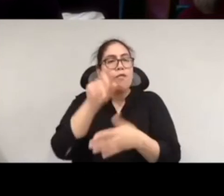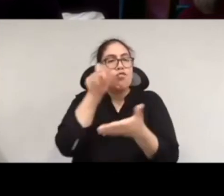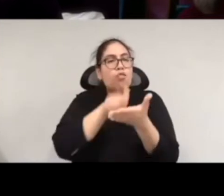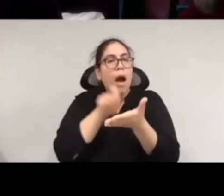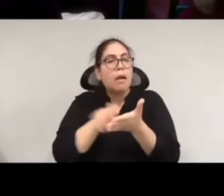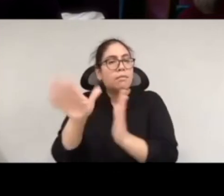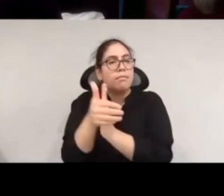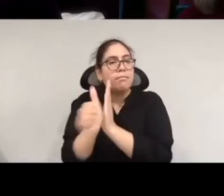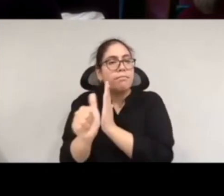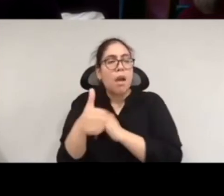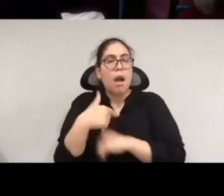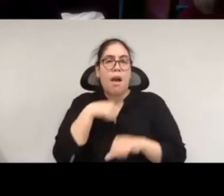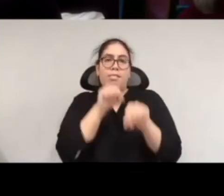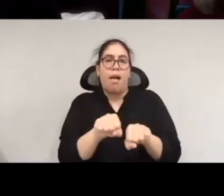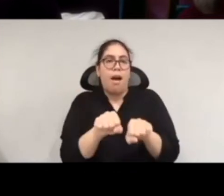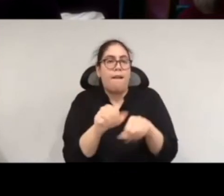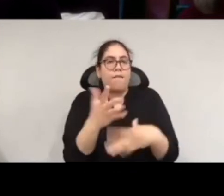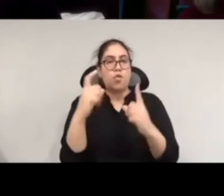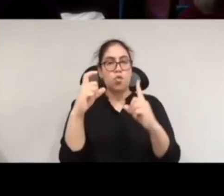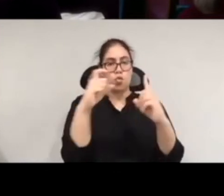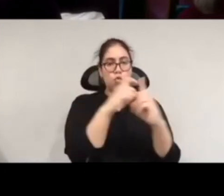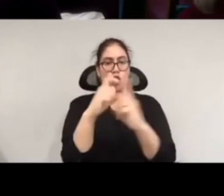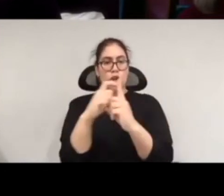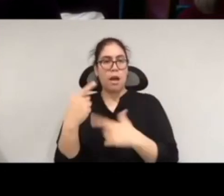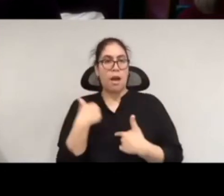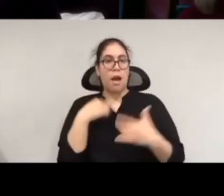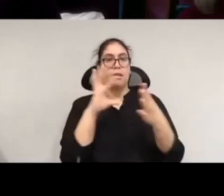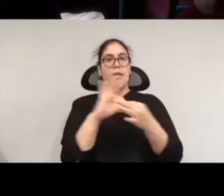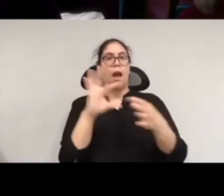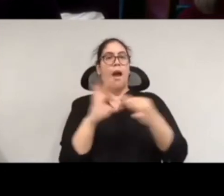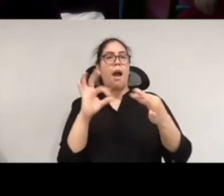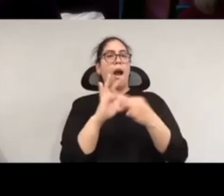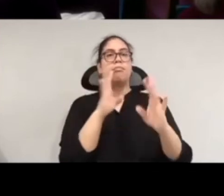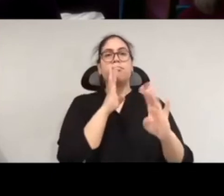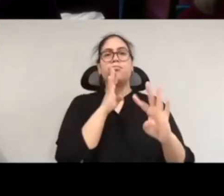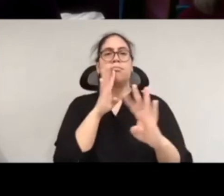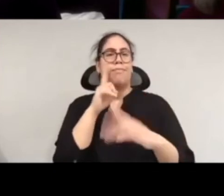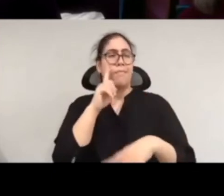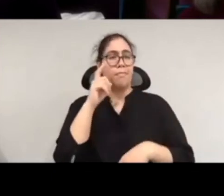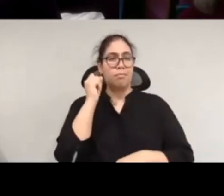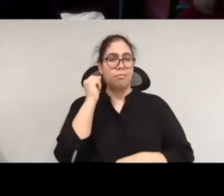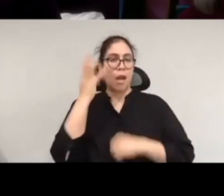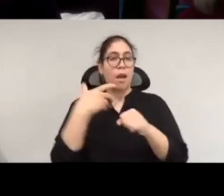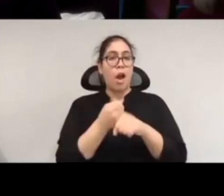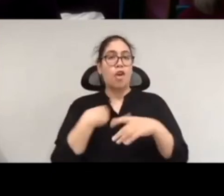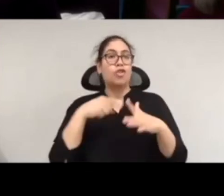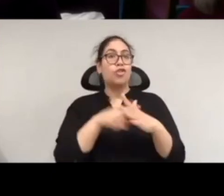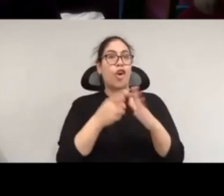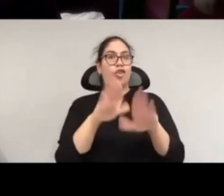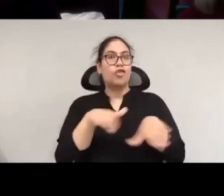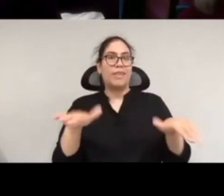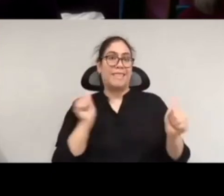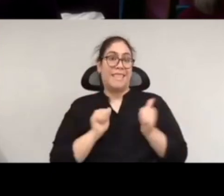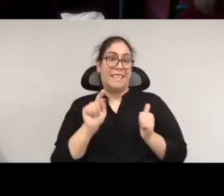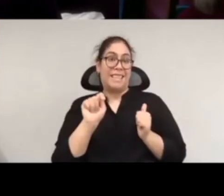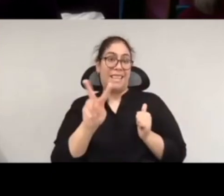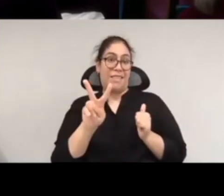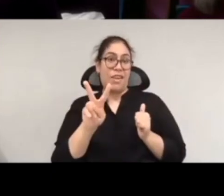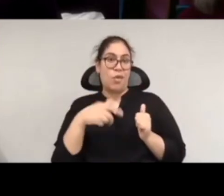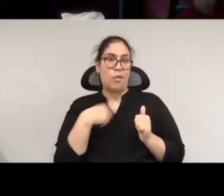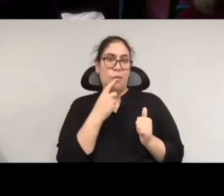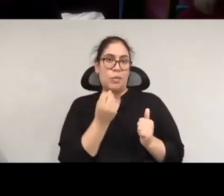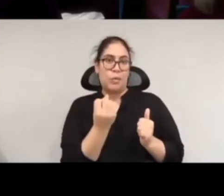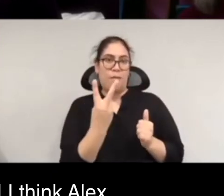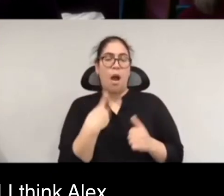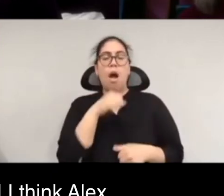words. I have been saying words out loud since as long as I can remember. I started on a children's television show when I was 12 years old. I like talking